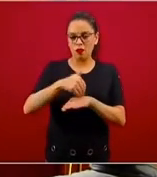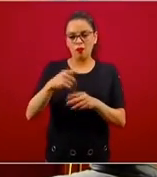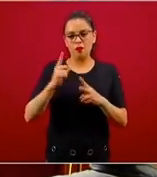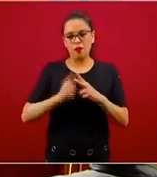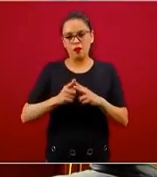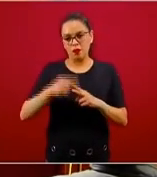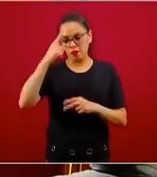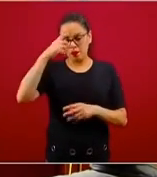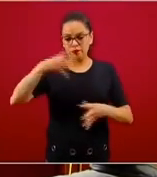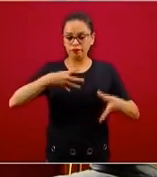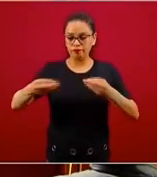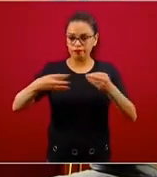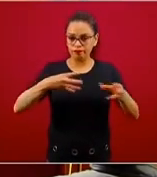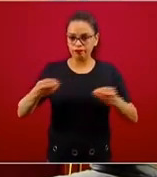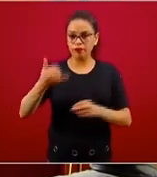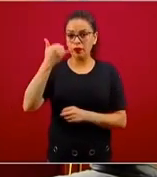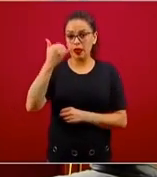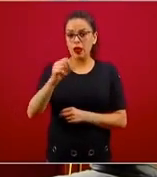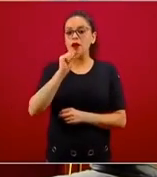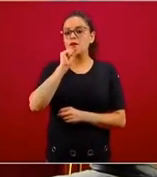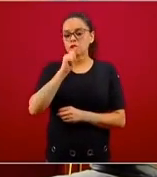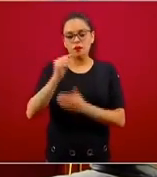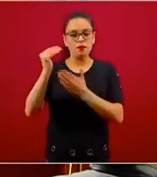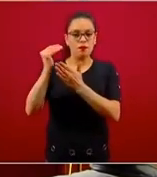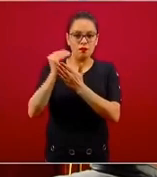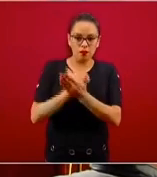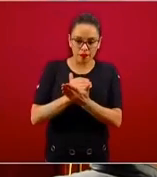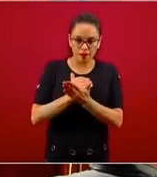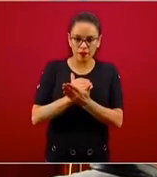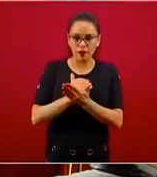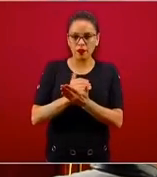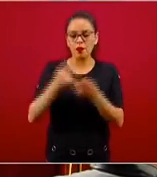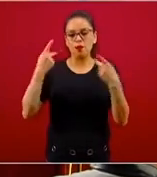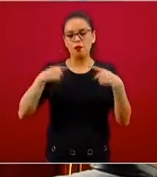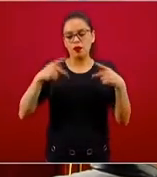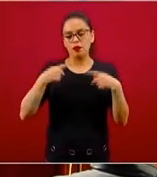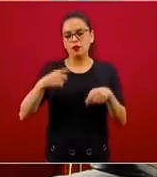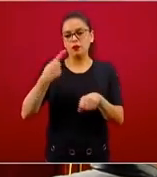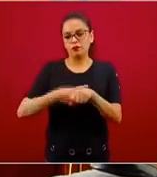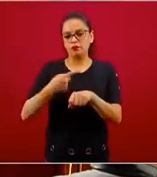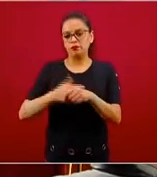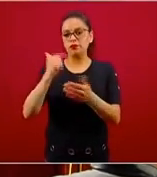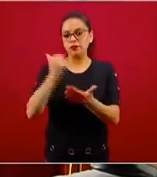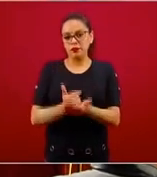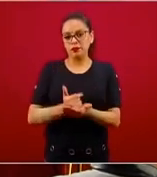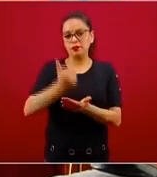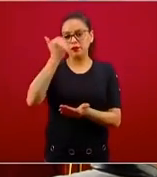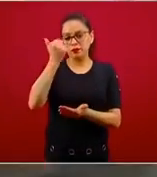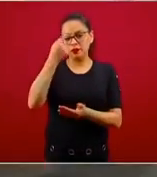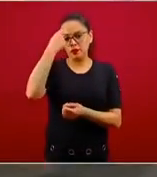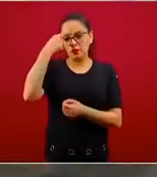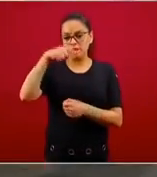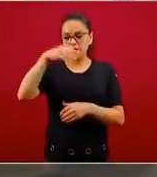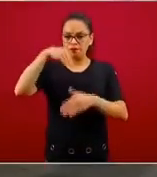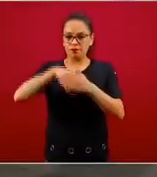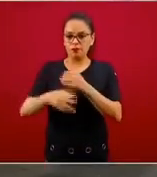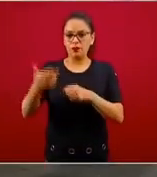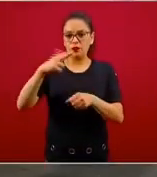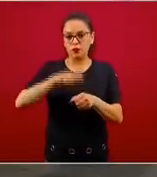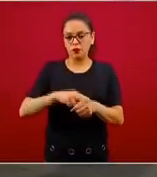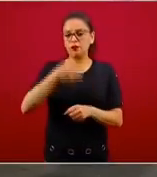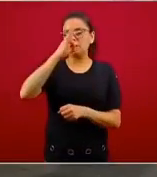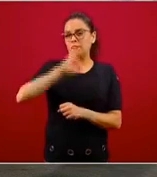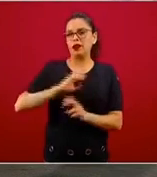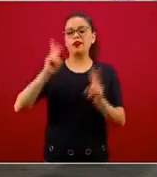we tanto continue disminuir to también stay la home carga de and pacientes continue graves, to que en su abide momento son by the los que measures terminan of demandando the este tipo de atención. National Muchas Safe gracias. Distance